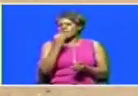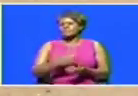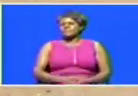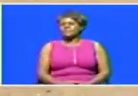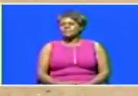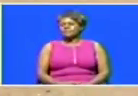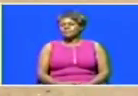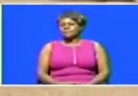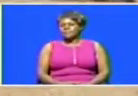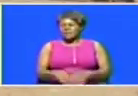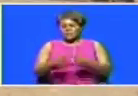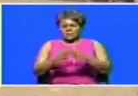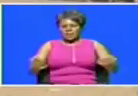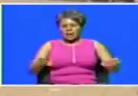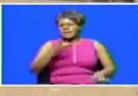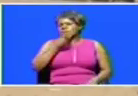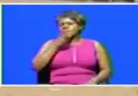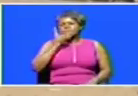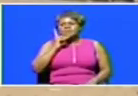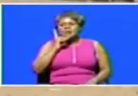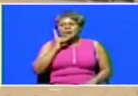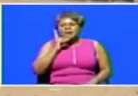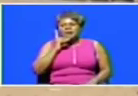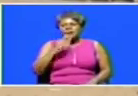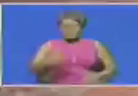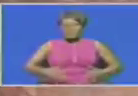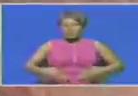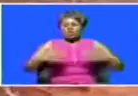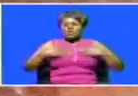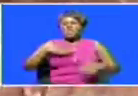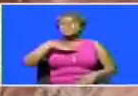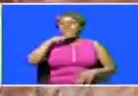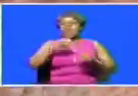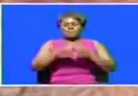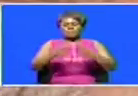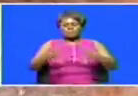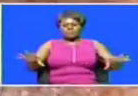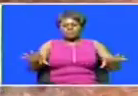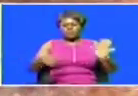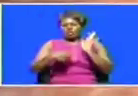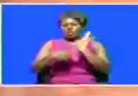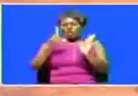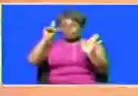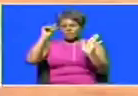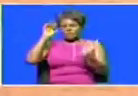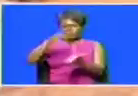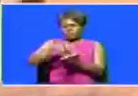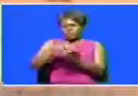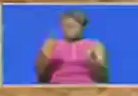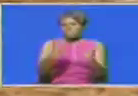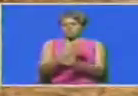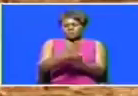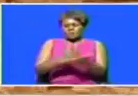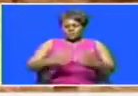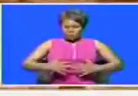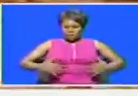The parched land, dried up vegetation and carcasses strewn all over paint a grim picture of the situation in various parts of